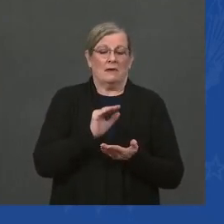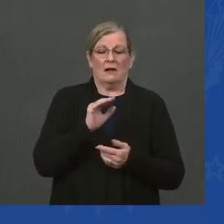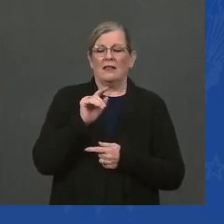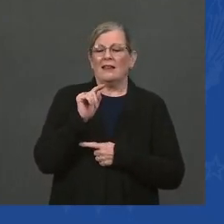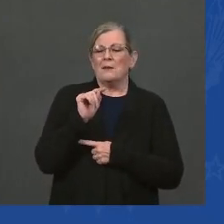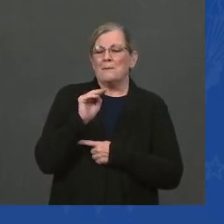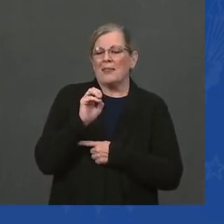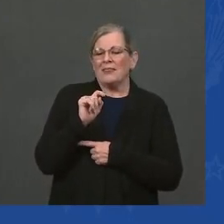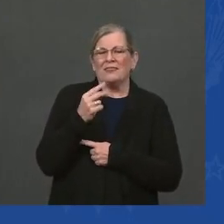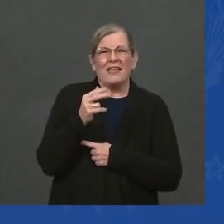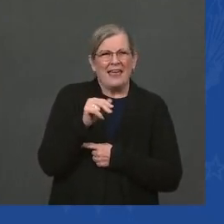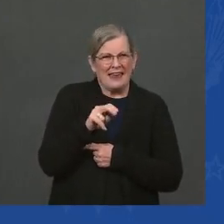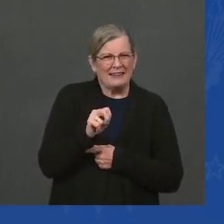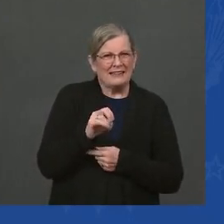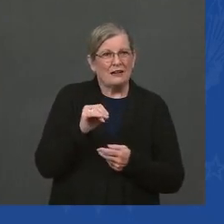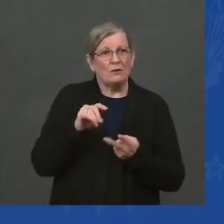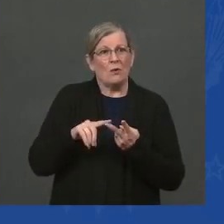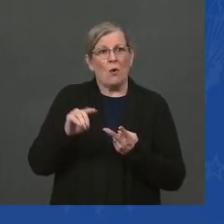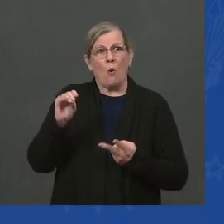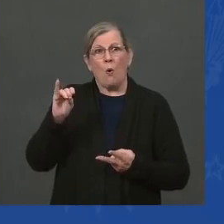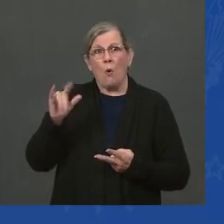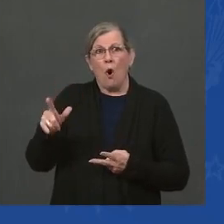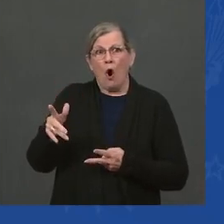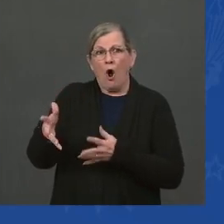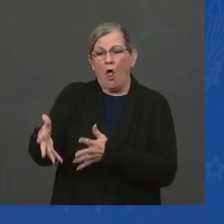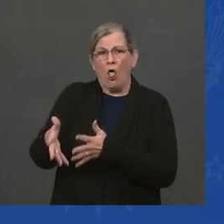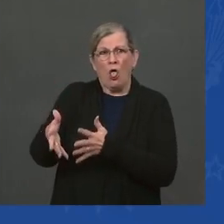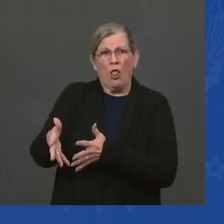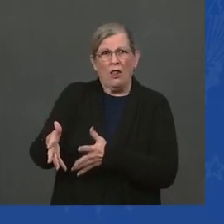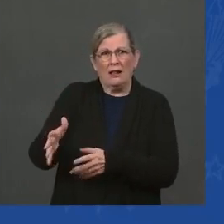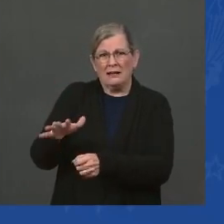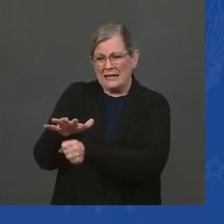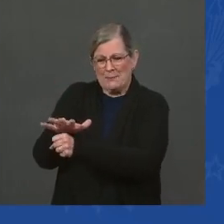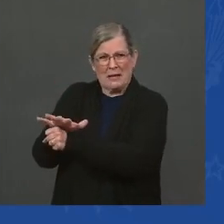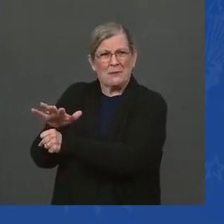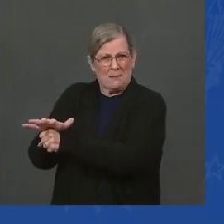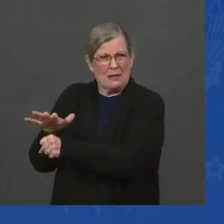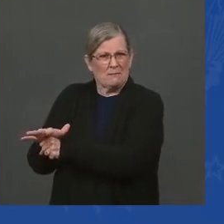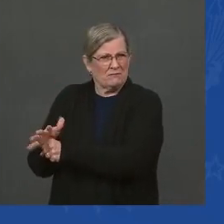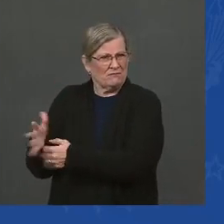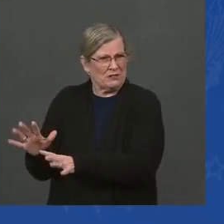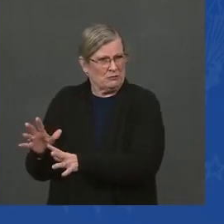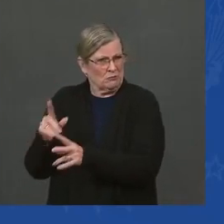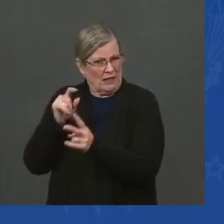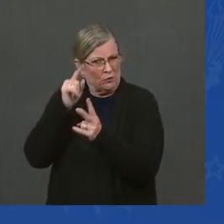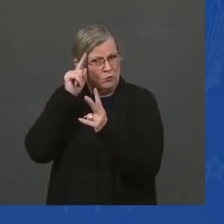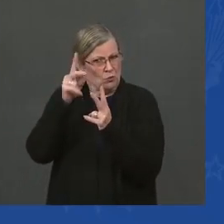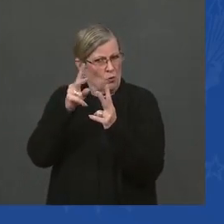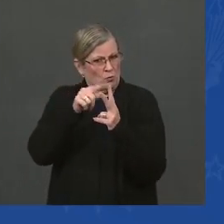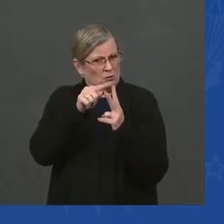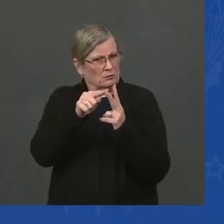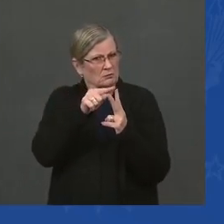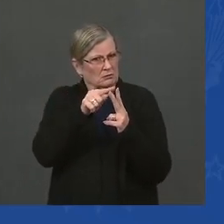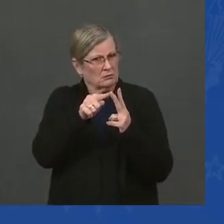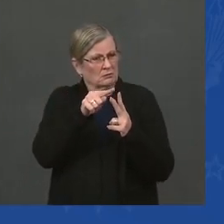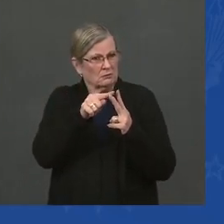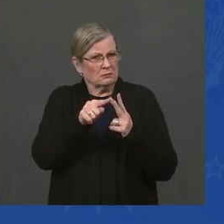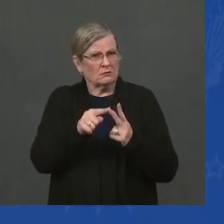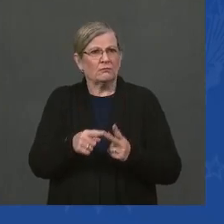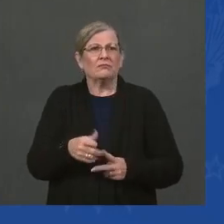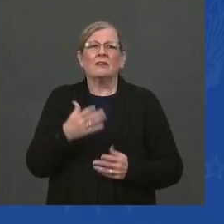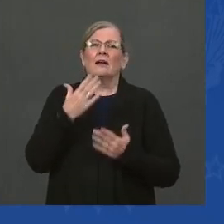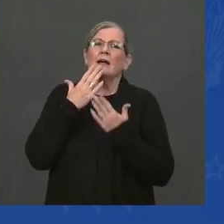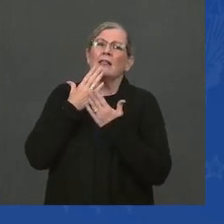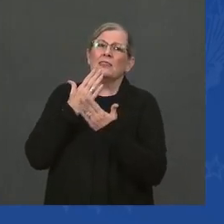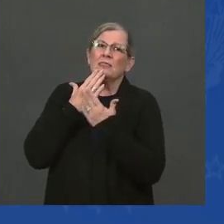gas operations and from natural gas pipelines. Thanks to the effort of our joint effort with the